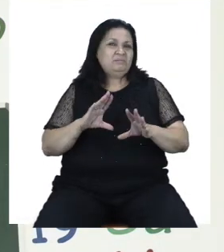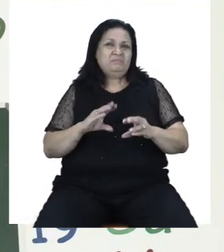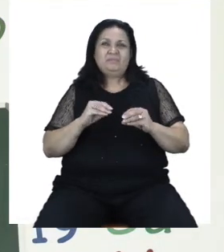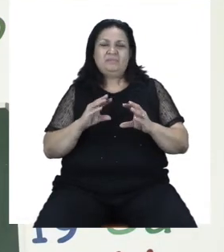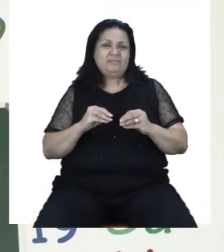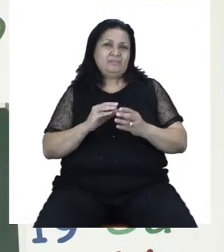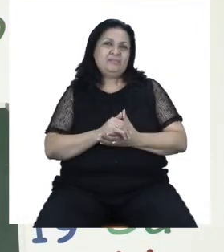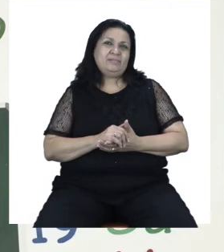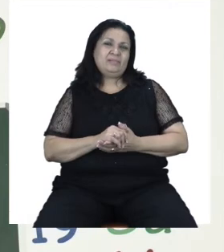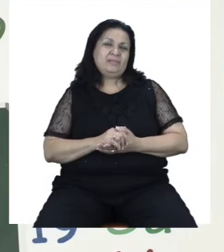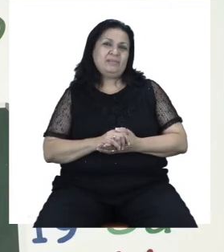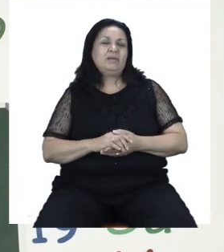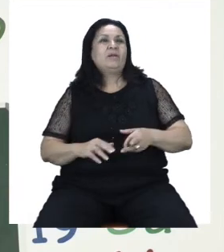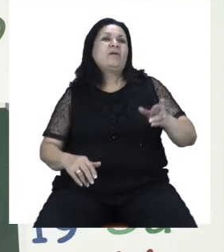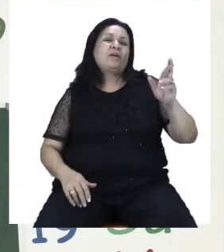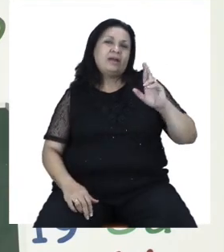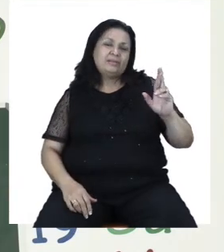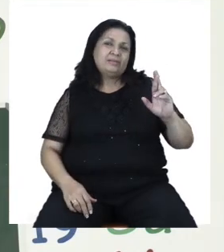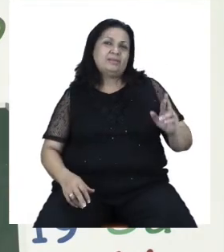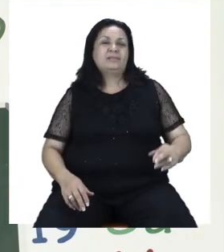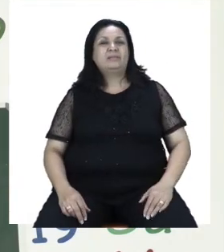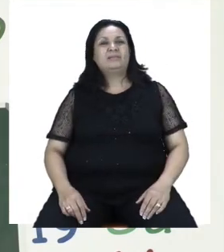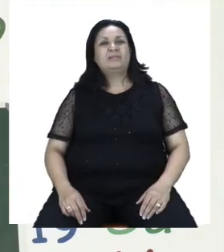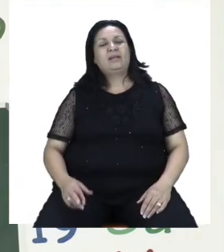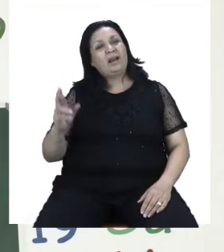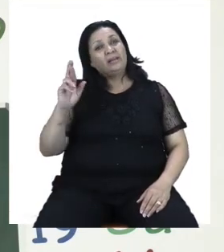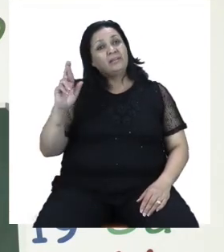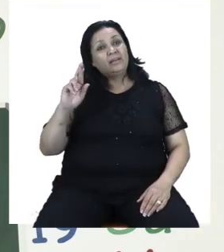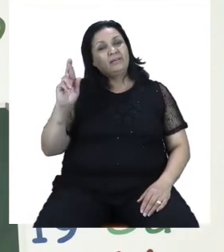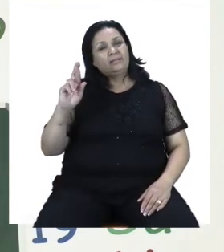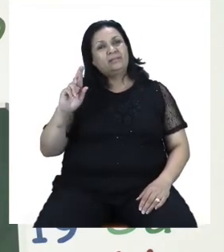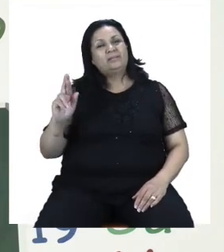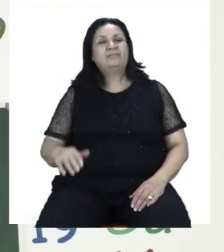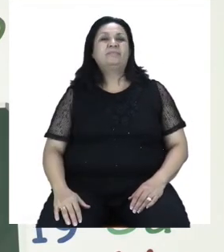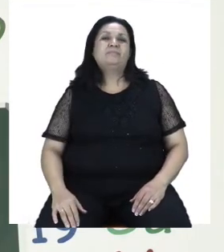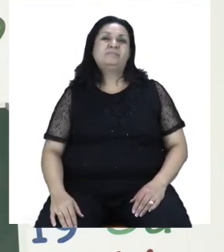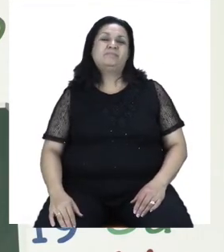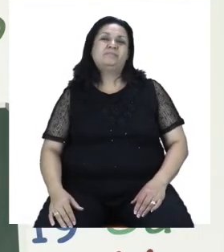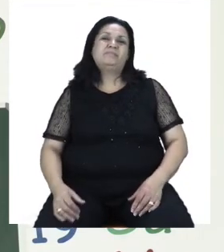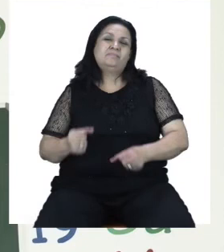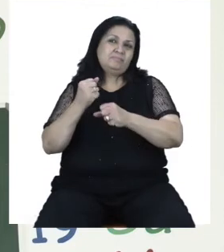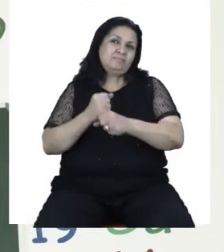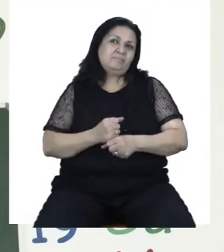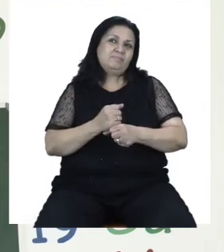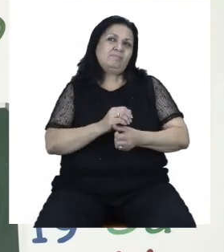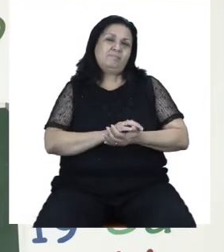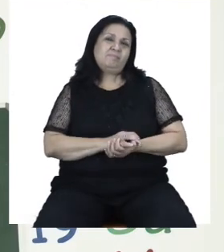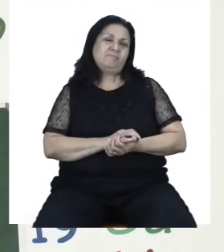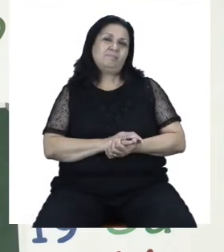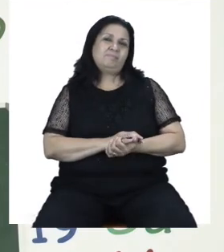shape. So I am going to put it on the right side and say it is hard for